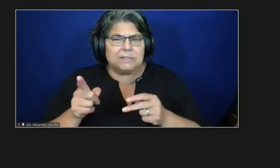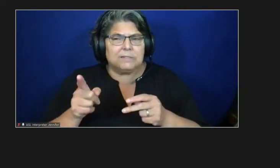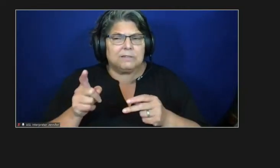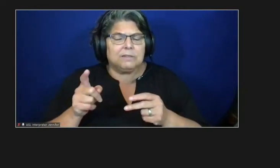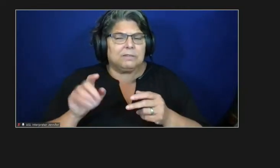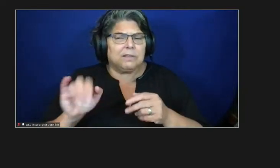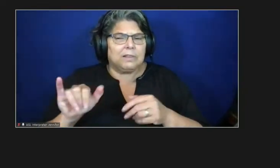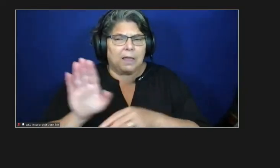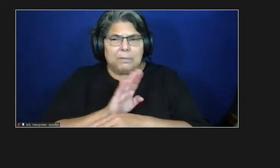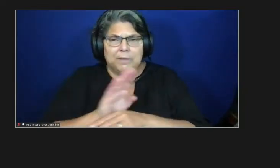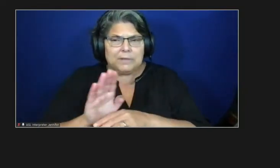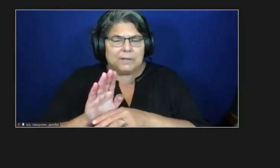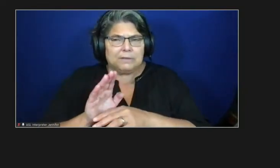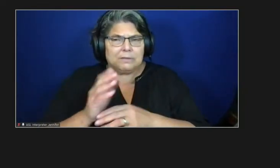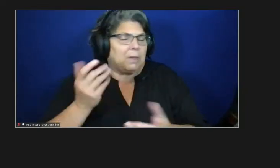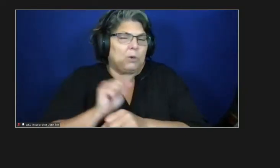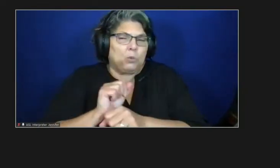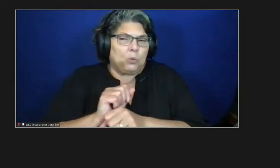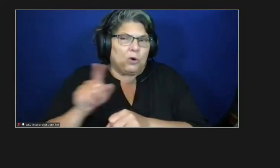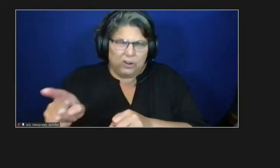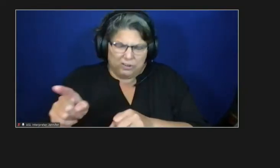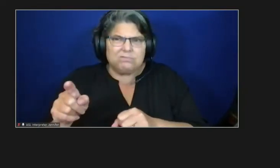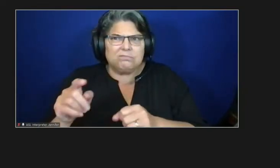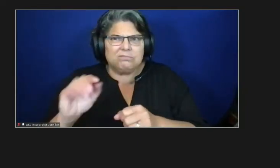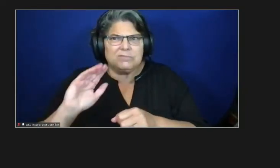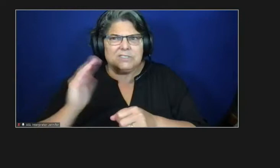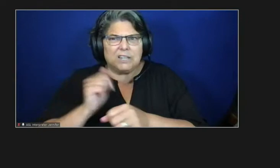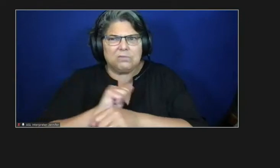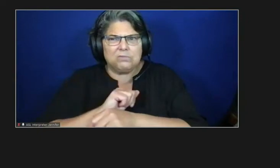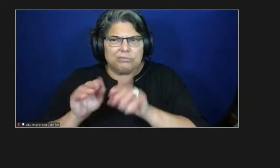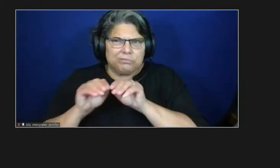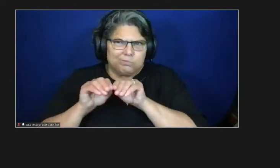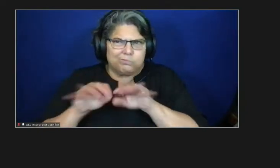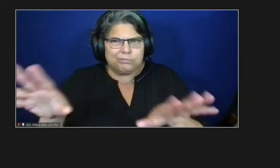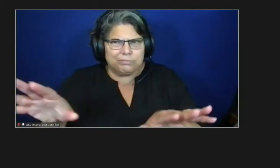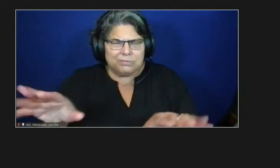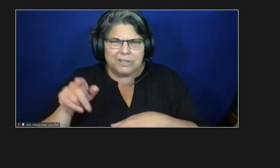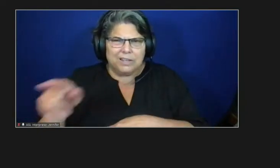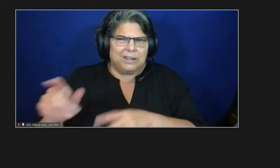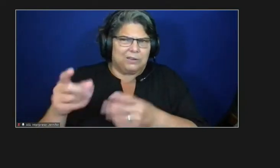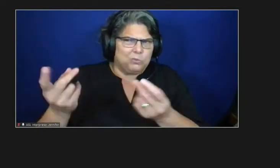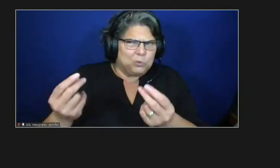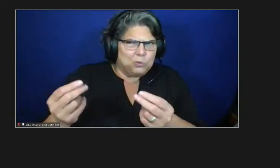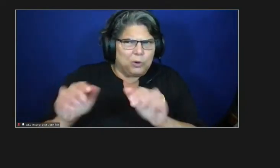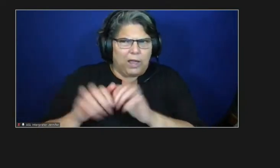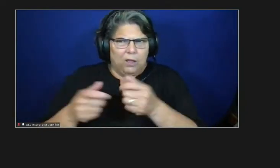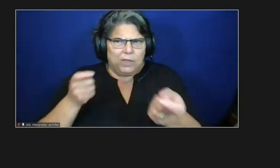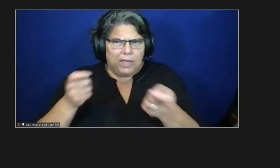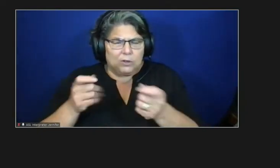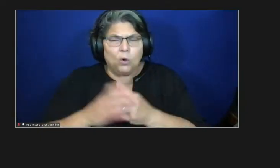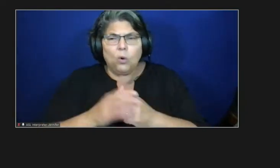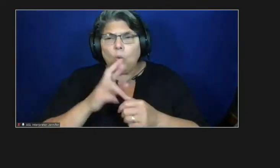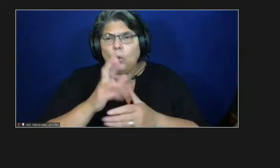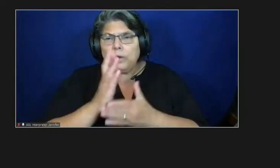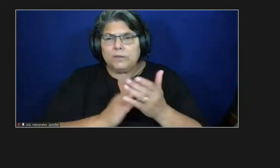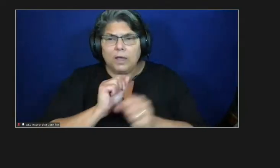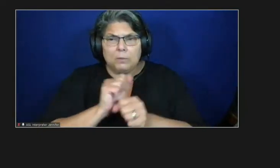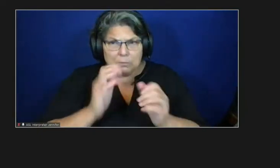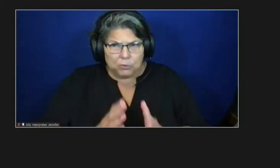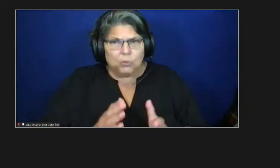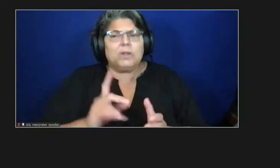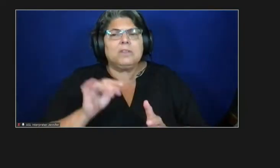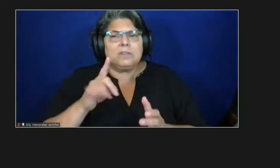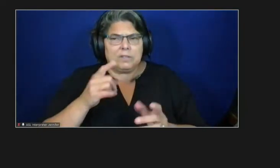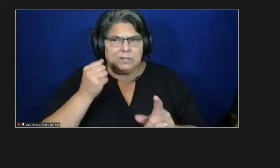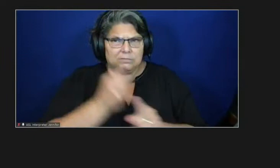you know, either be an employee in a place with an outbreak and have concerns about how that's being handled, or if there's employees who have had cases at